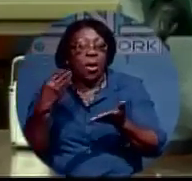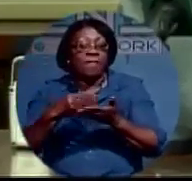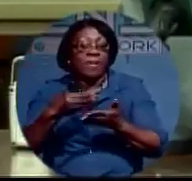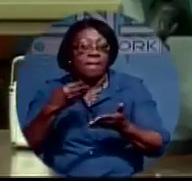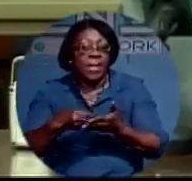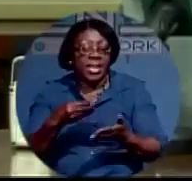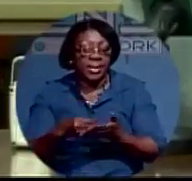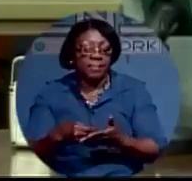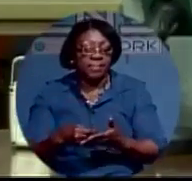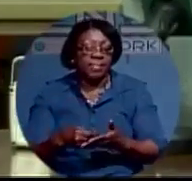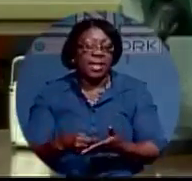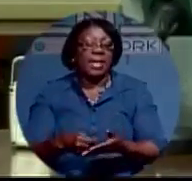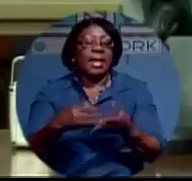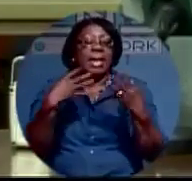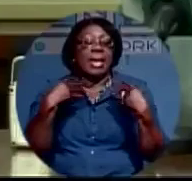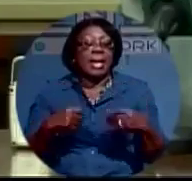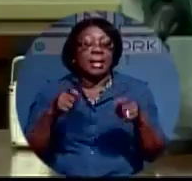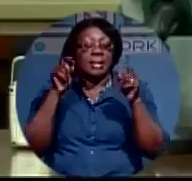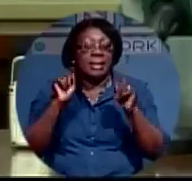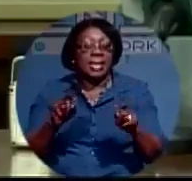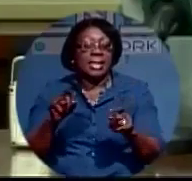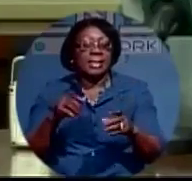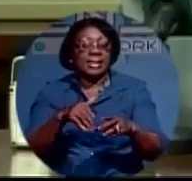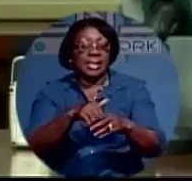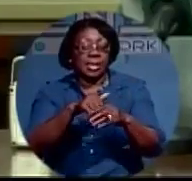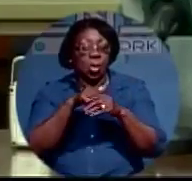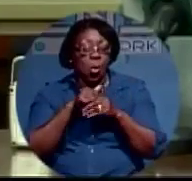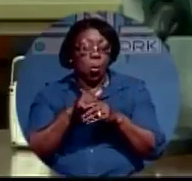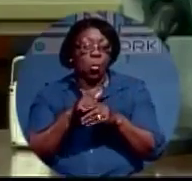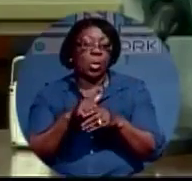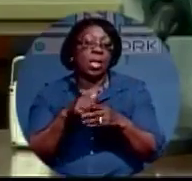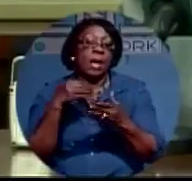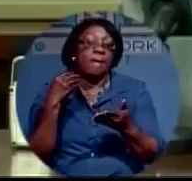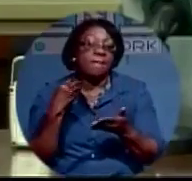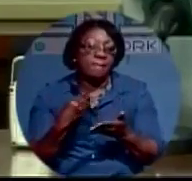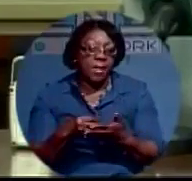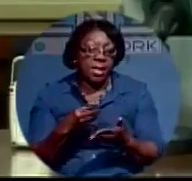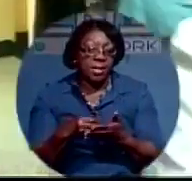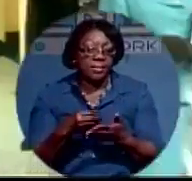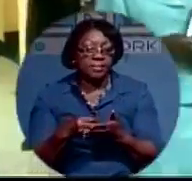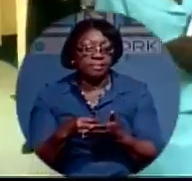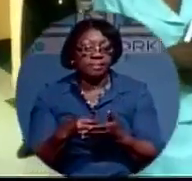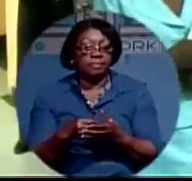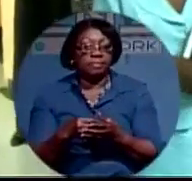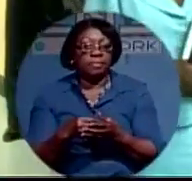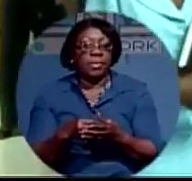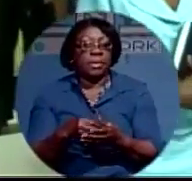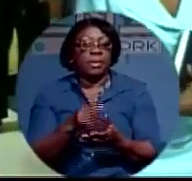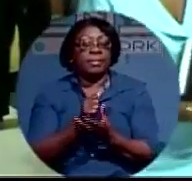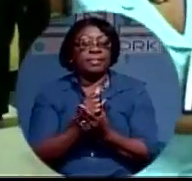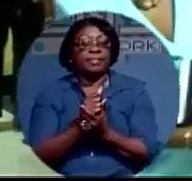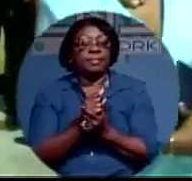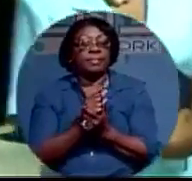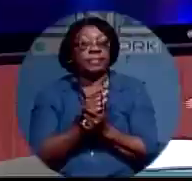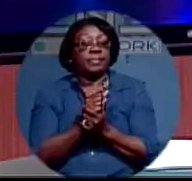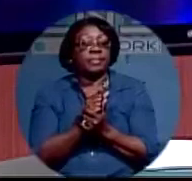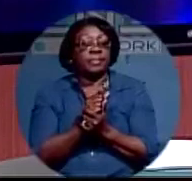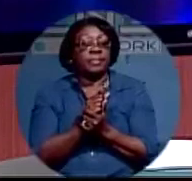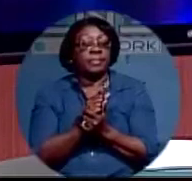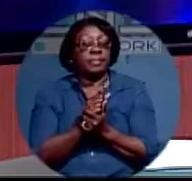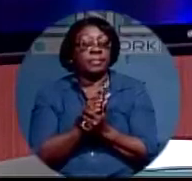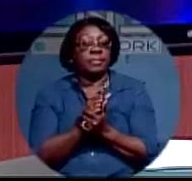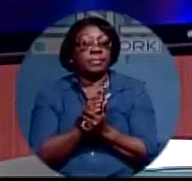own dedicated fund, and that is what NHI was all about. Carla Palmer, ZNS